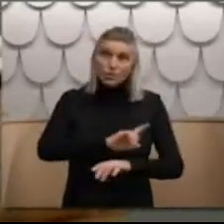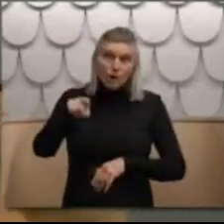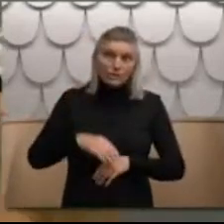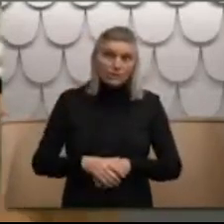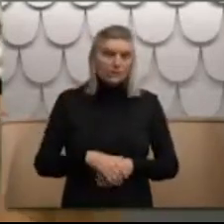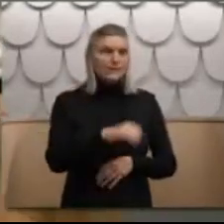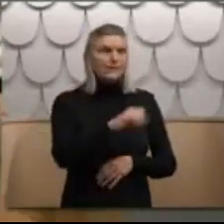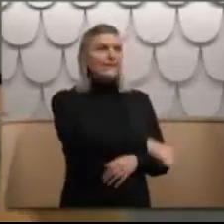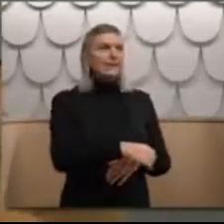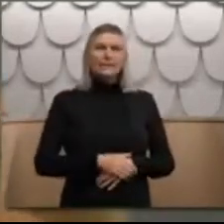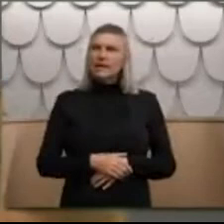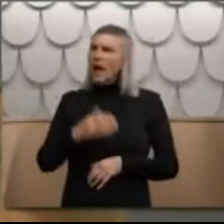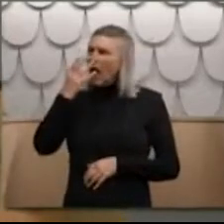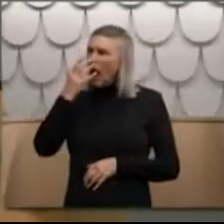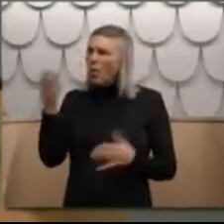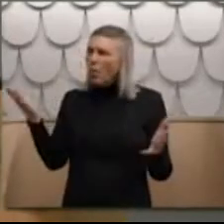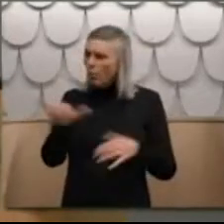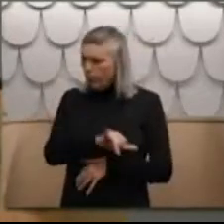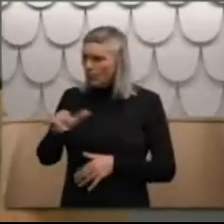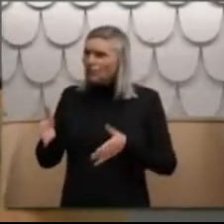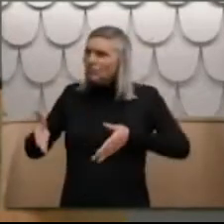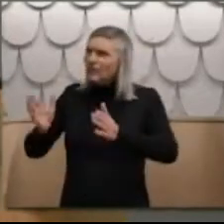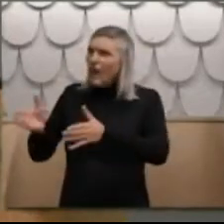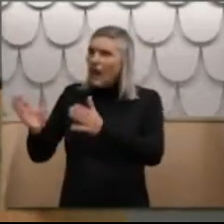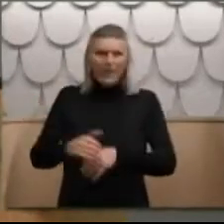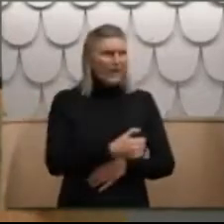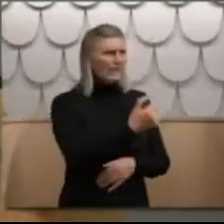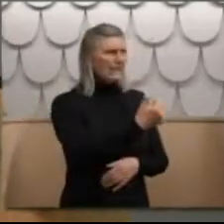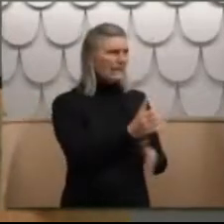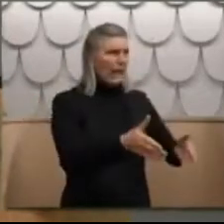16. In Villa 16, the two adolescent people.